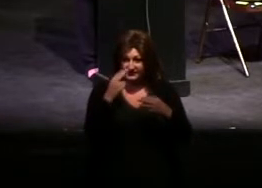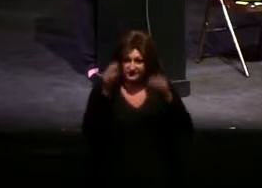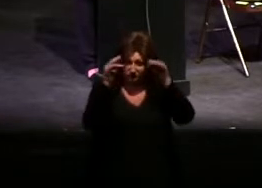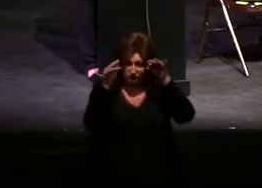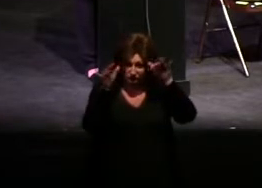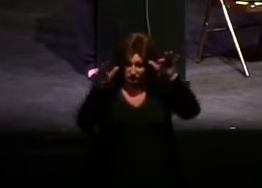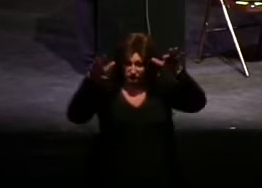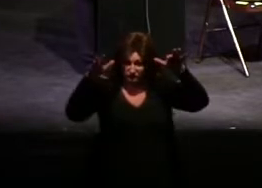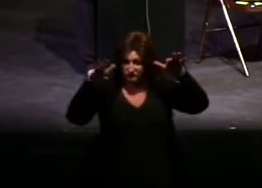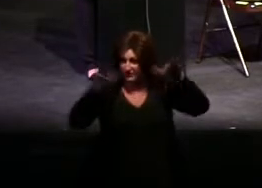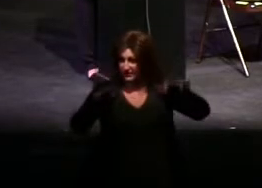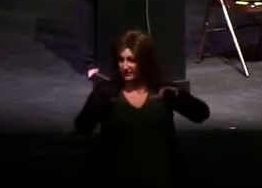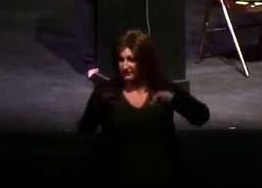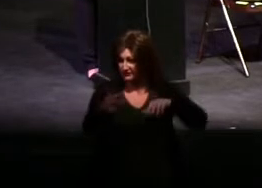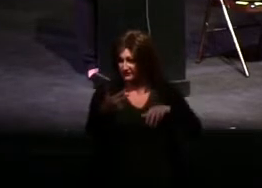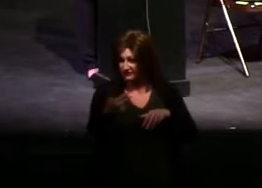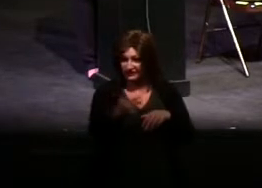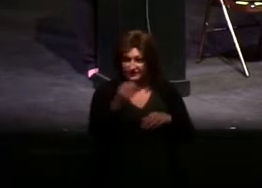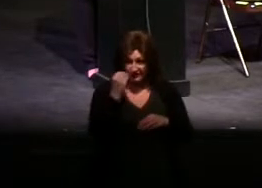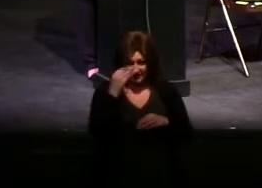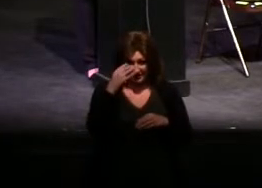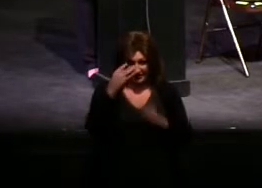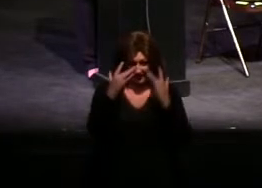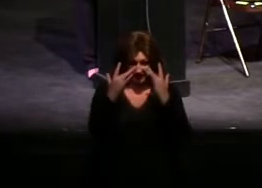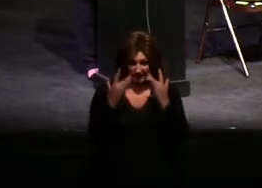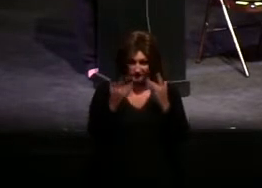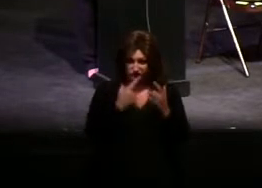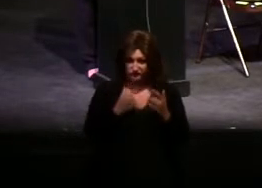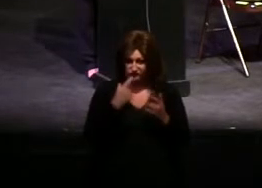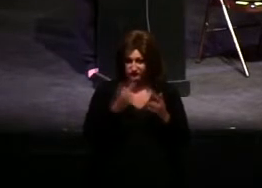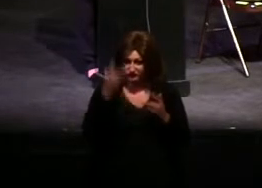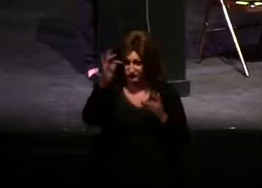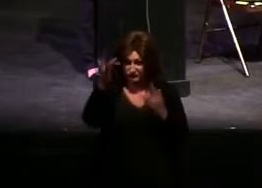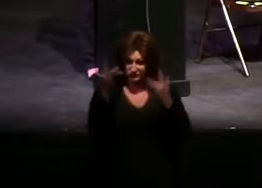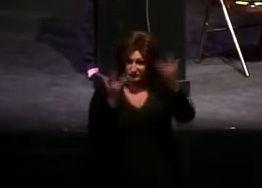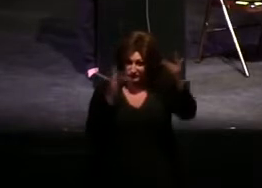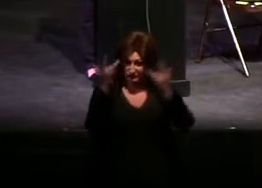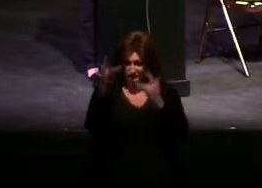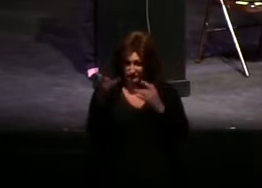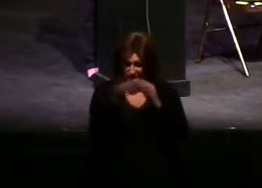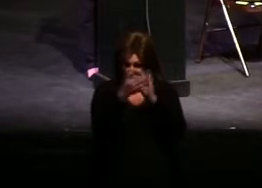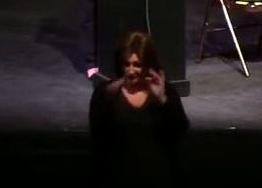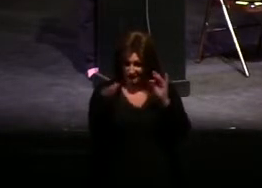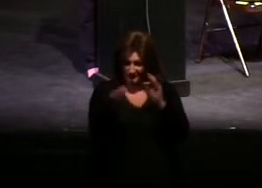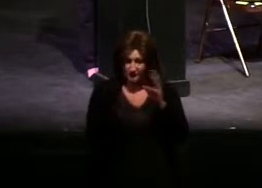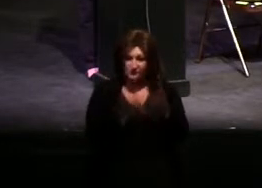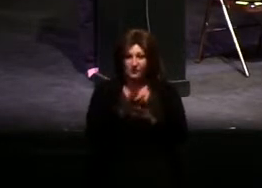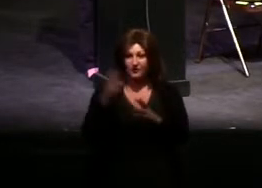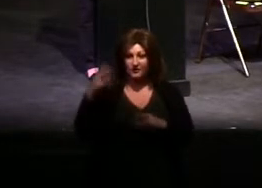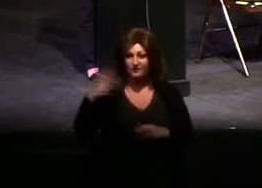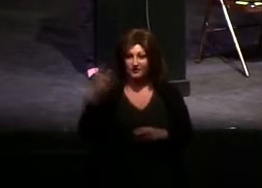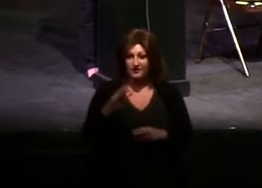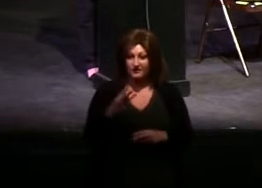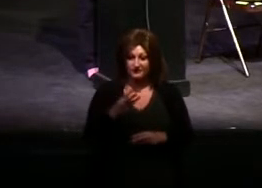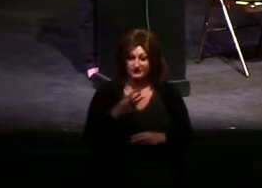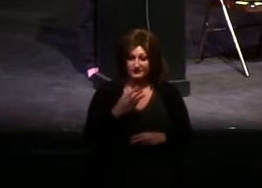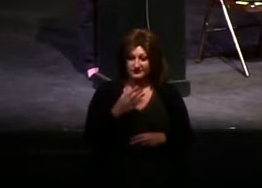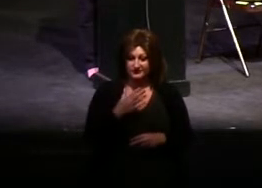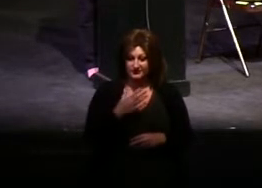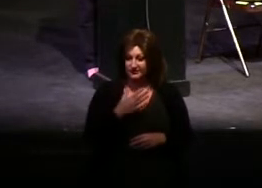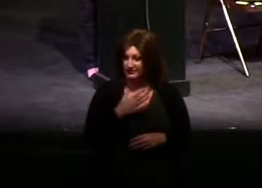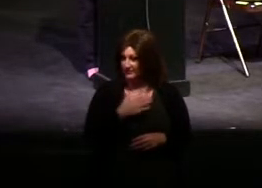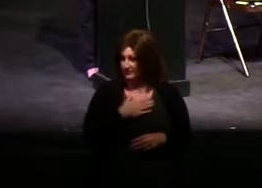turns to stare at us. With eyes as fiery as though sending us a flaming message from the world of the wild, my blessing on your